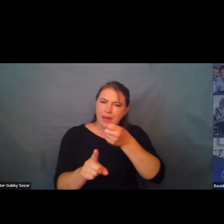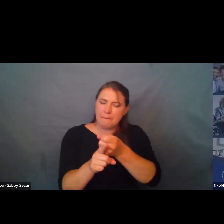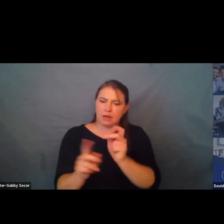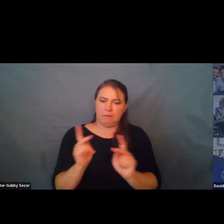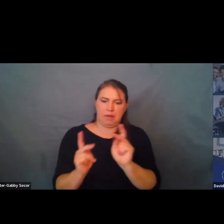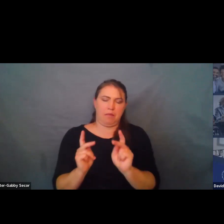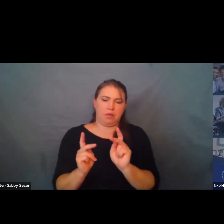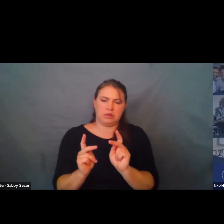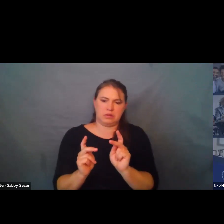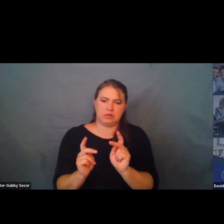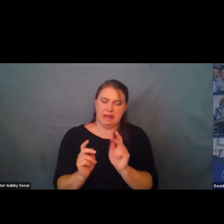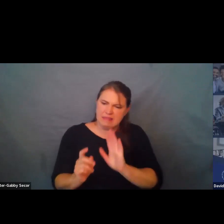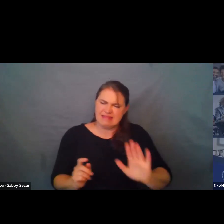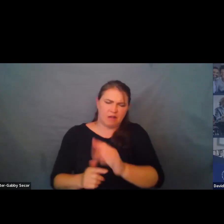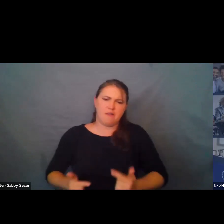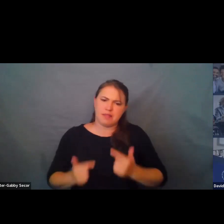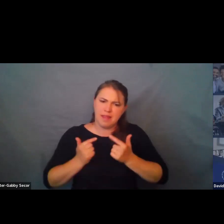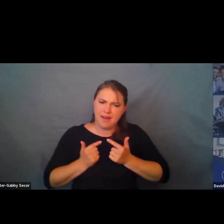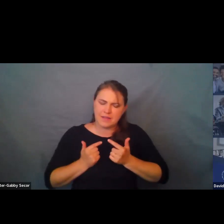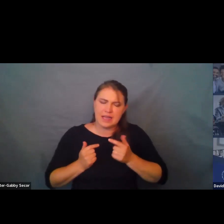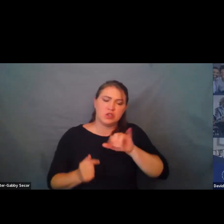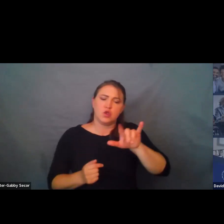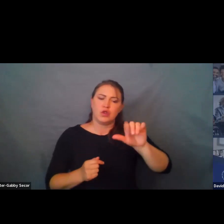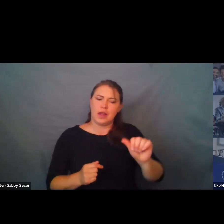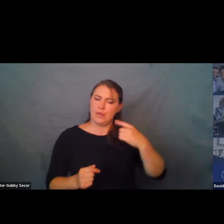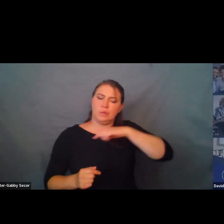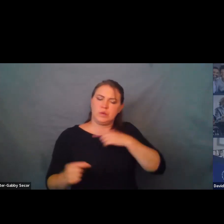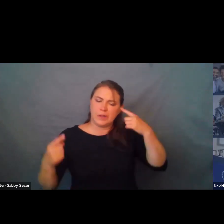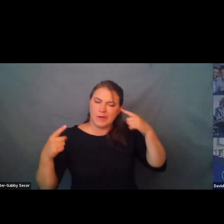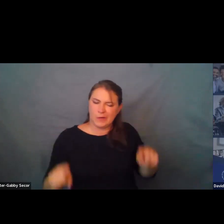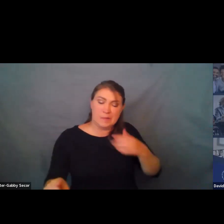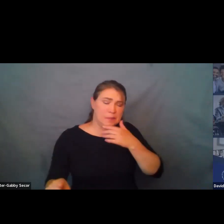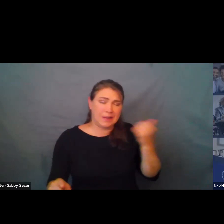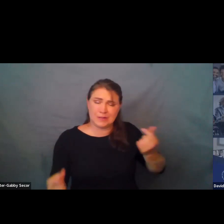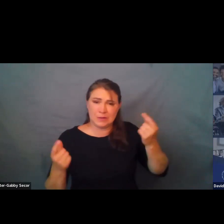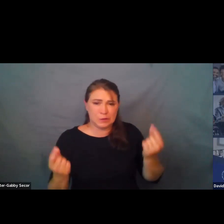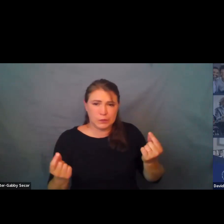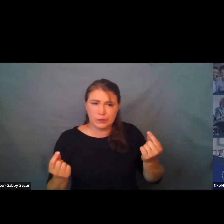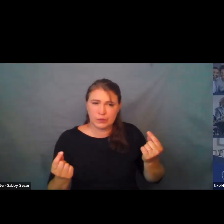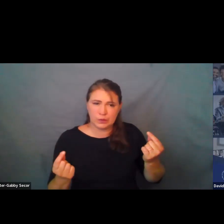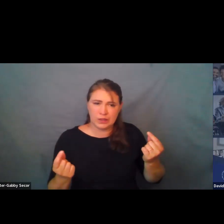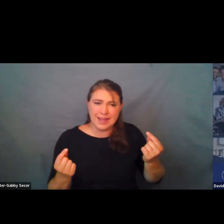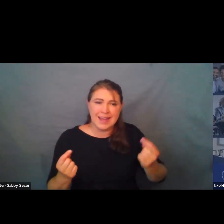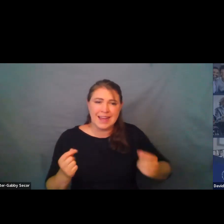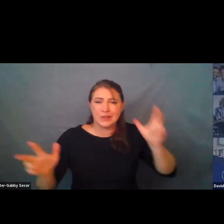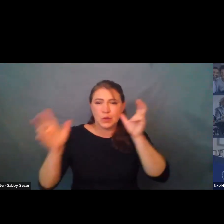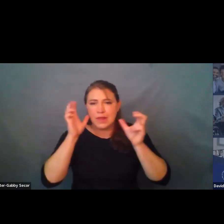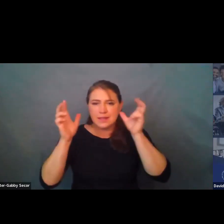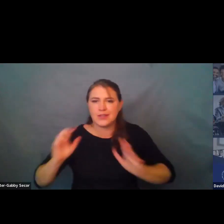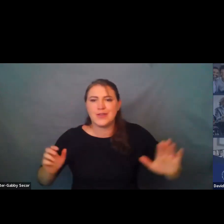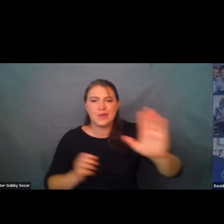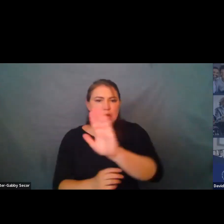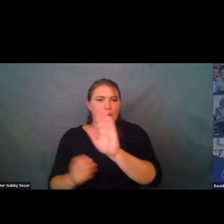and I both agreed that the best pivot for this opening session was to hear directly from you and your leadership,